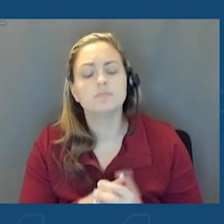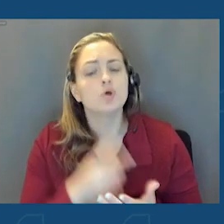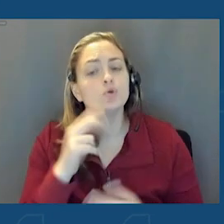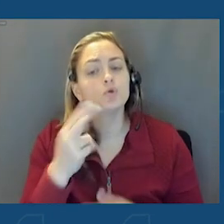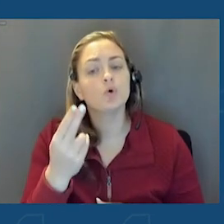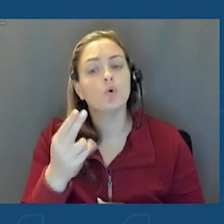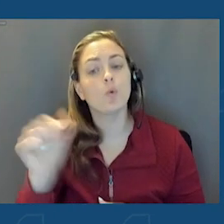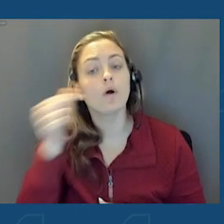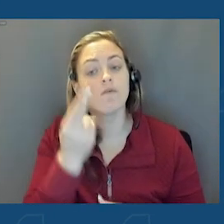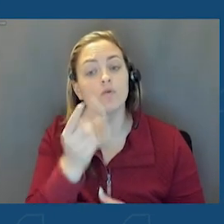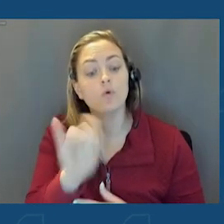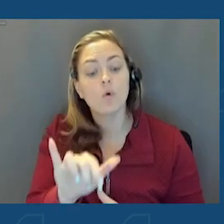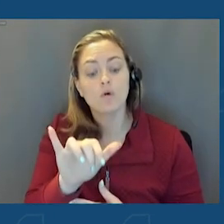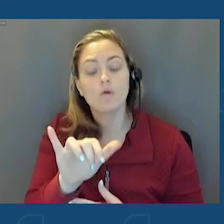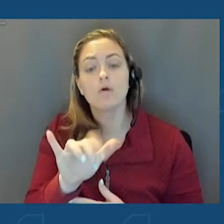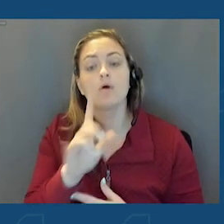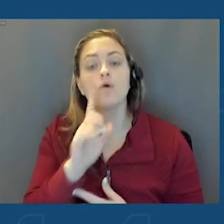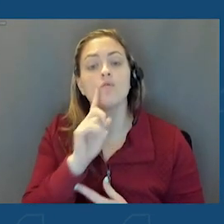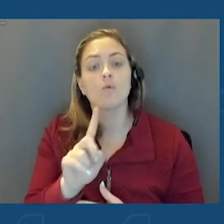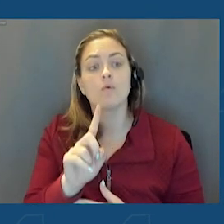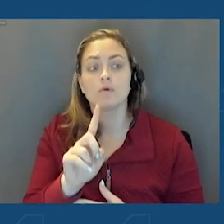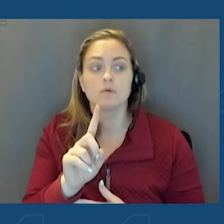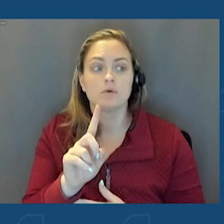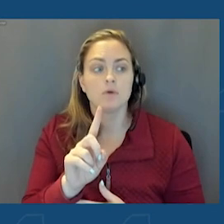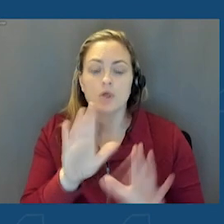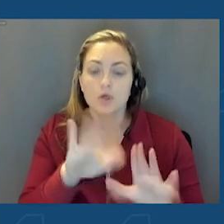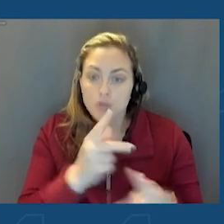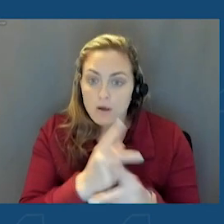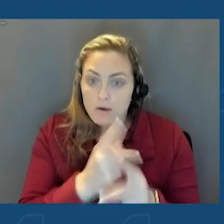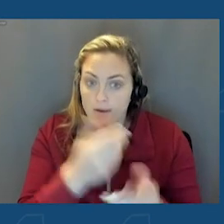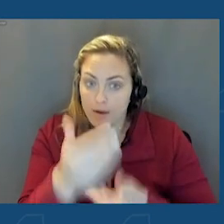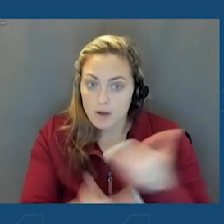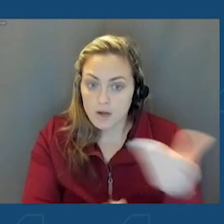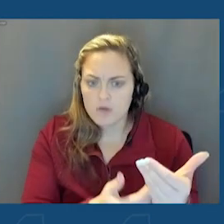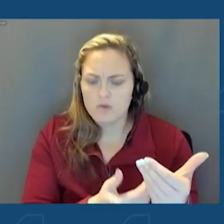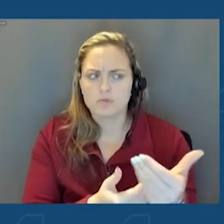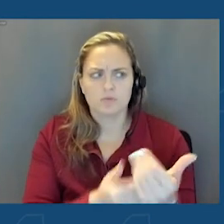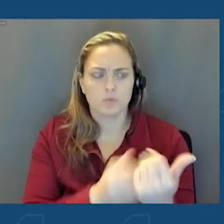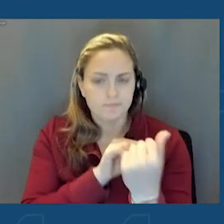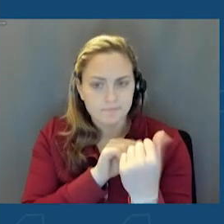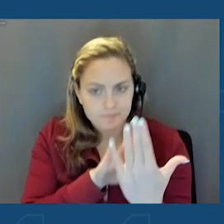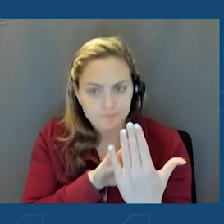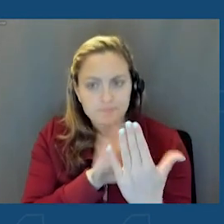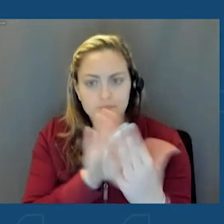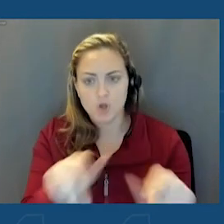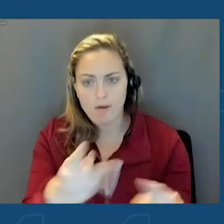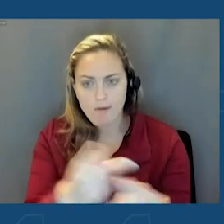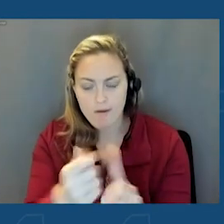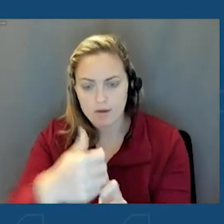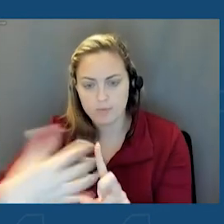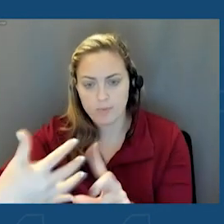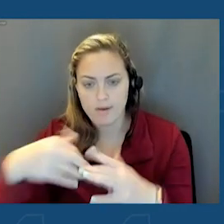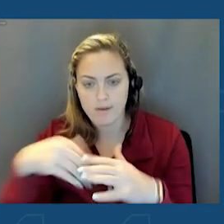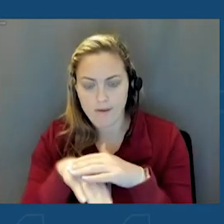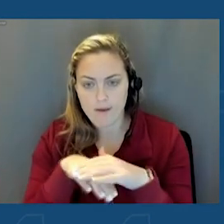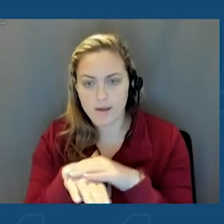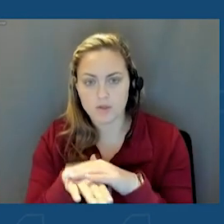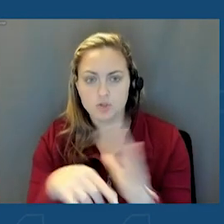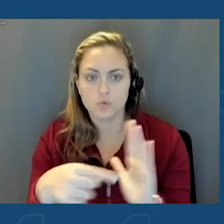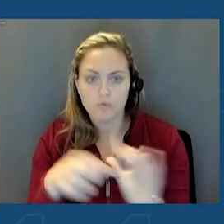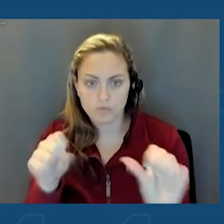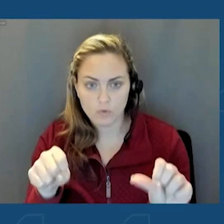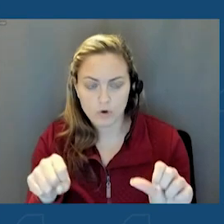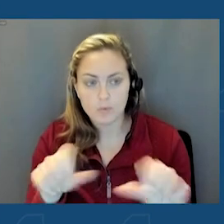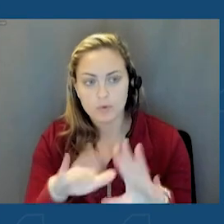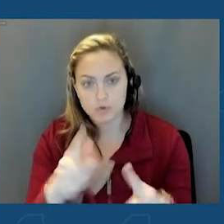initiative and her budget go a long way to addressing child care and expanding access to affordable child care to